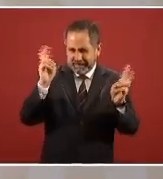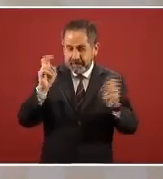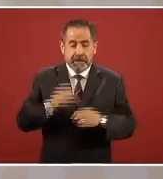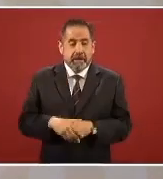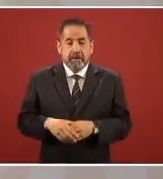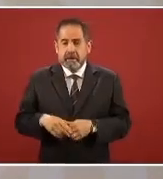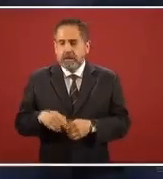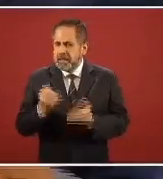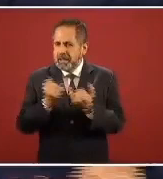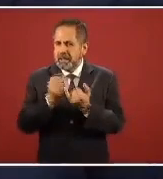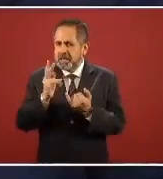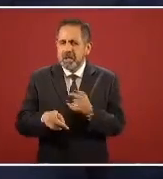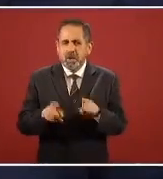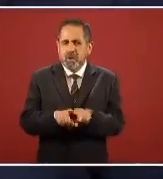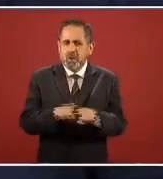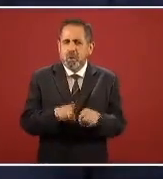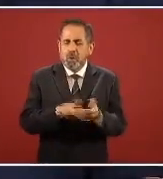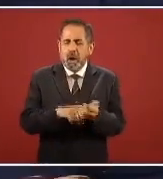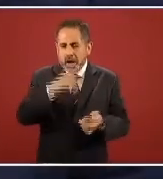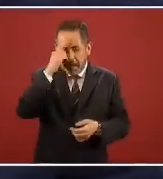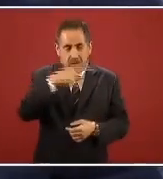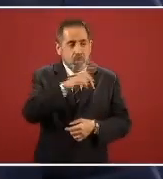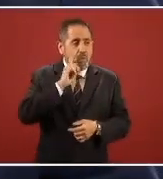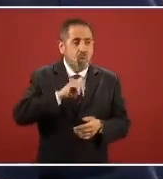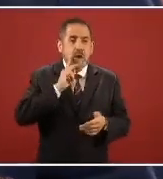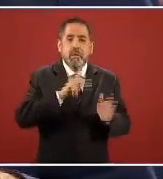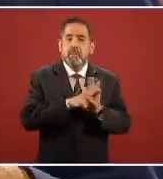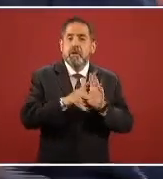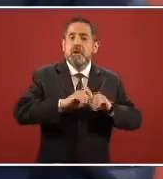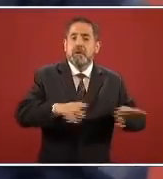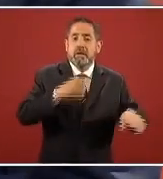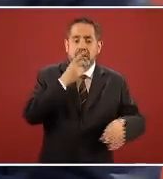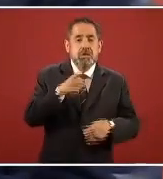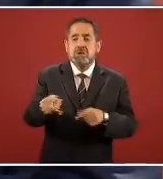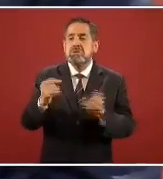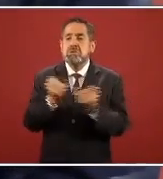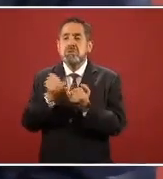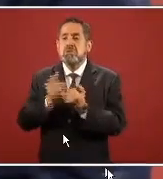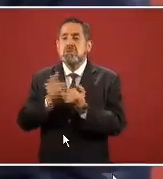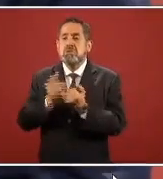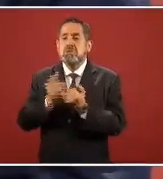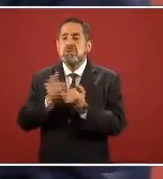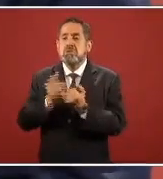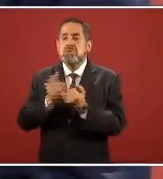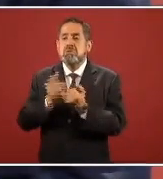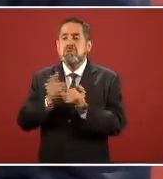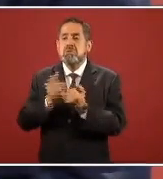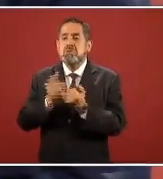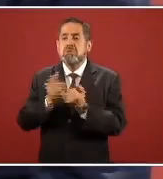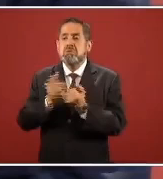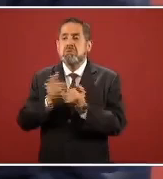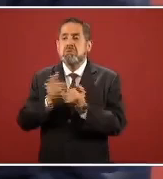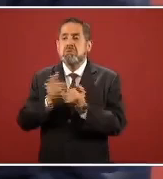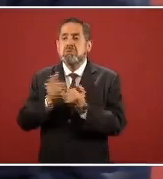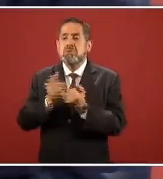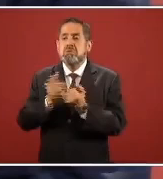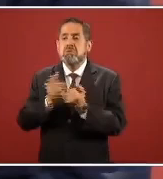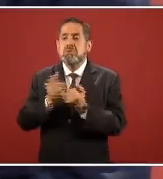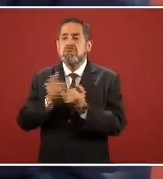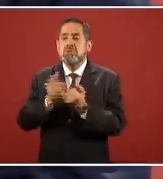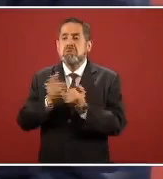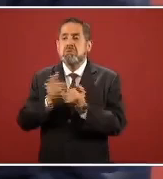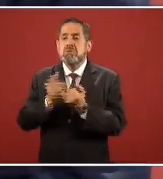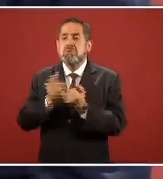equiparó esto al paso de Charola. So there was a newspaper, a journalist, a female,